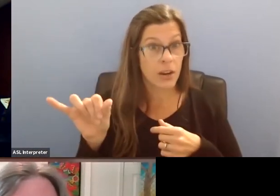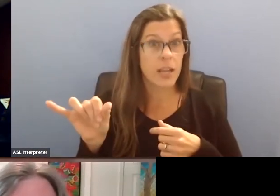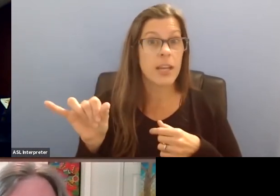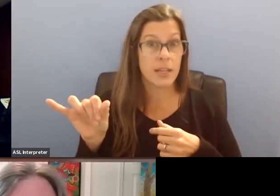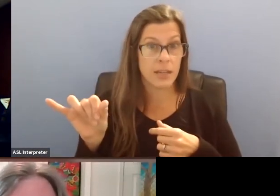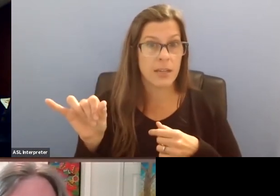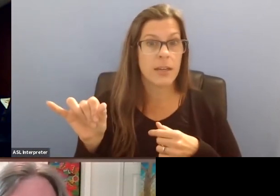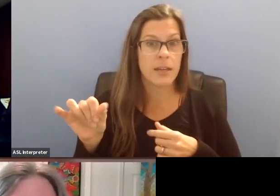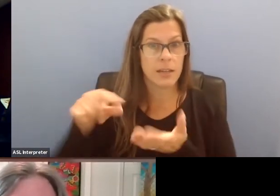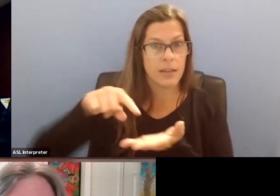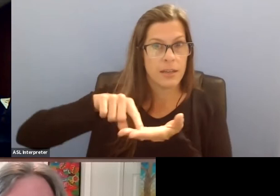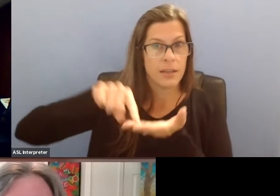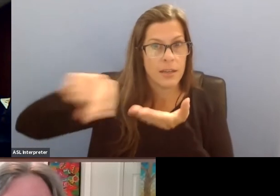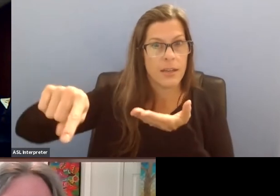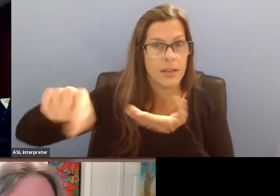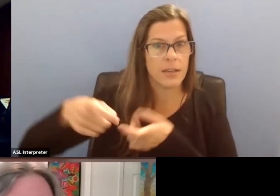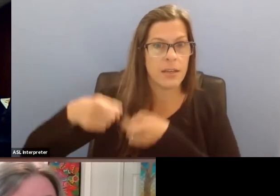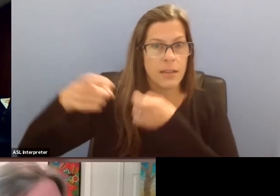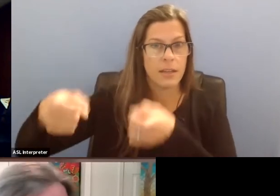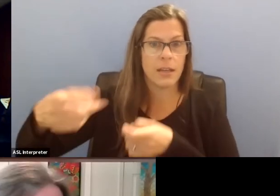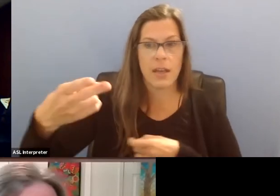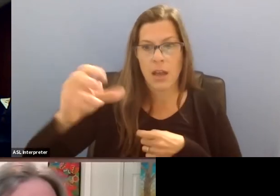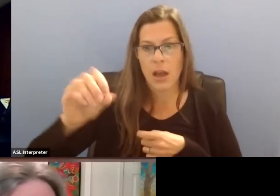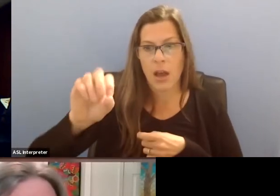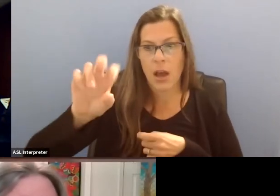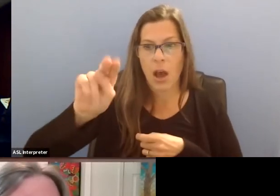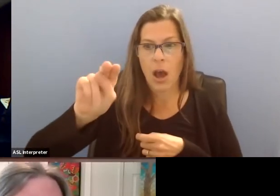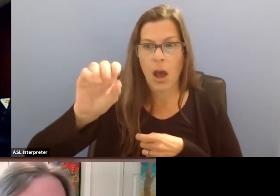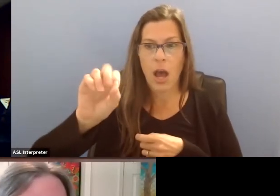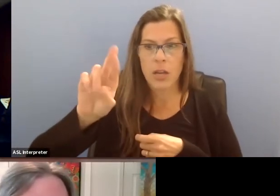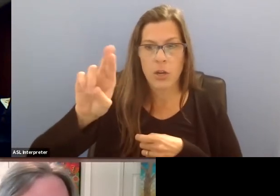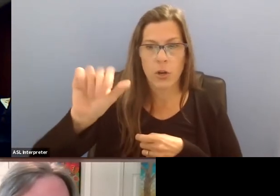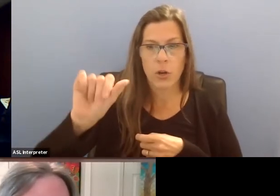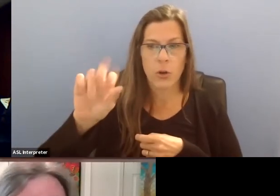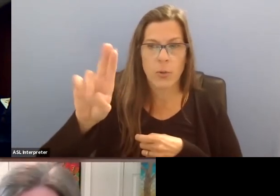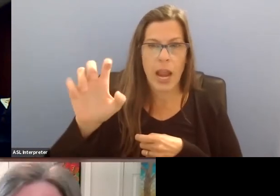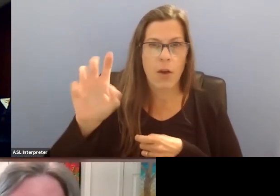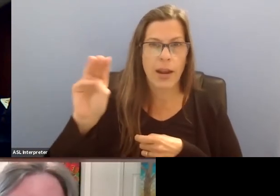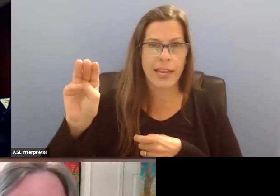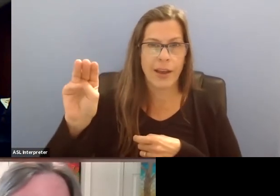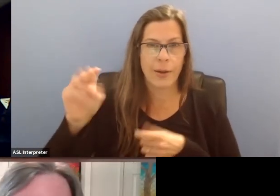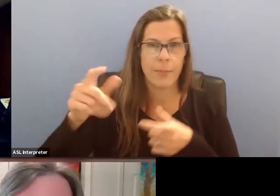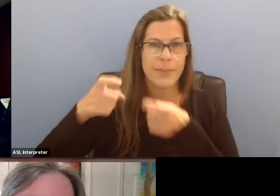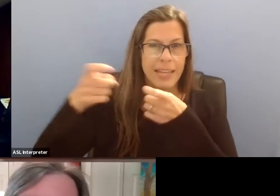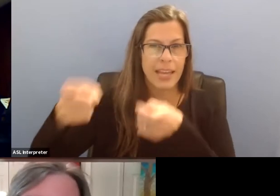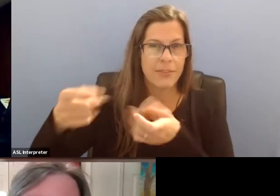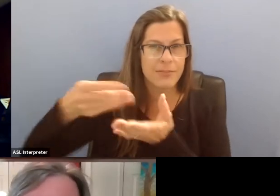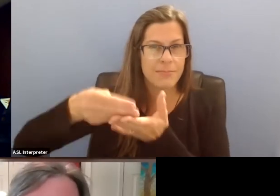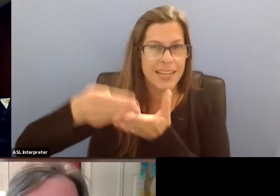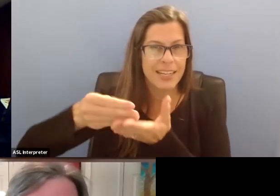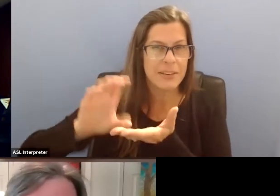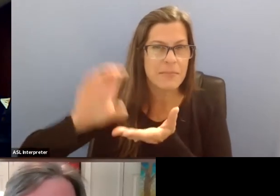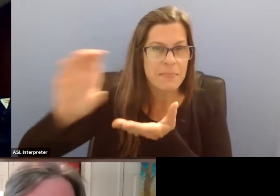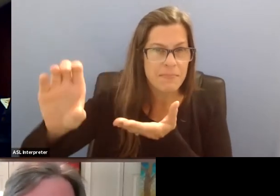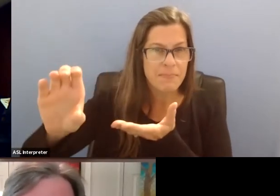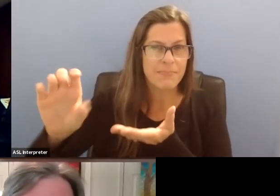These are things that cost more money than not doing these things, but they're part of being an